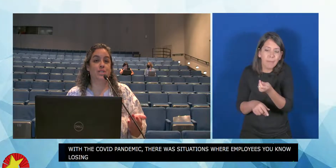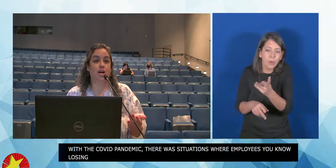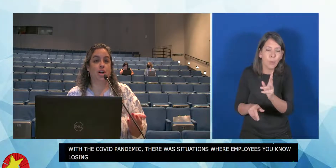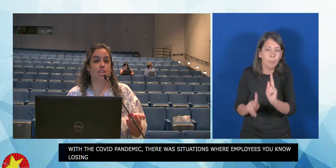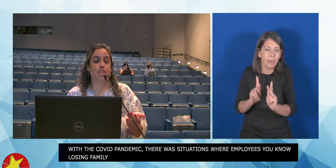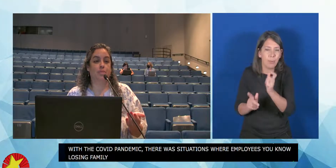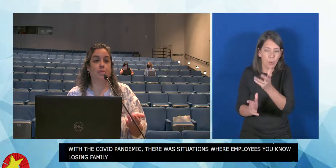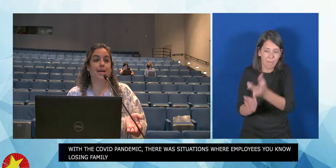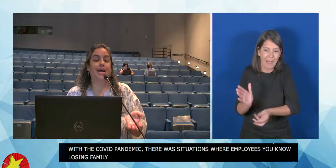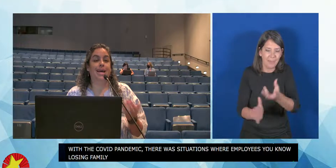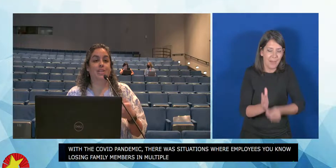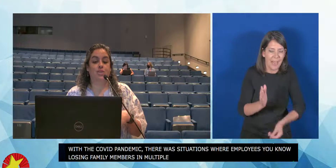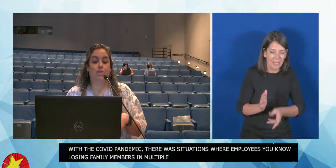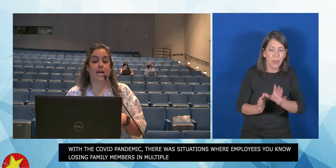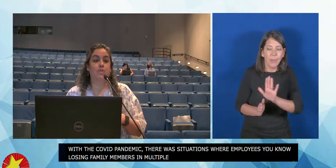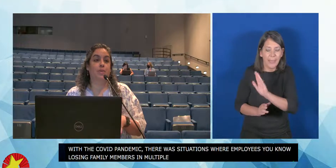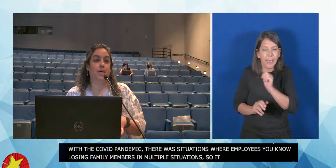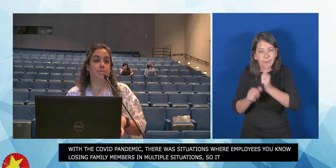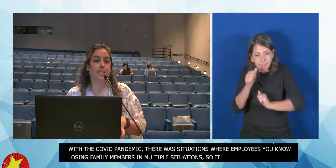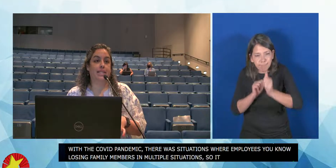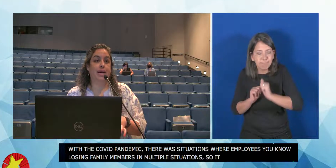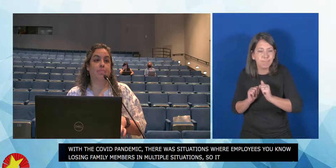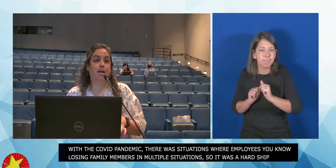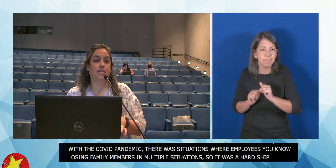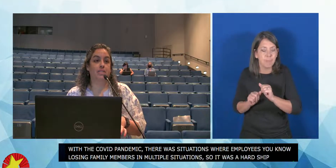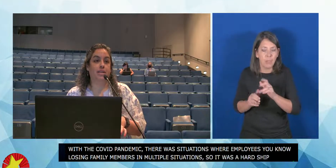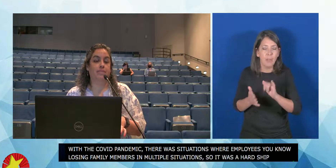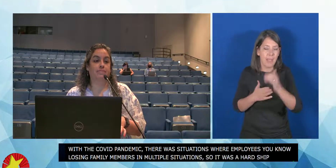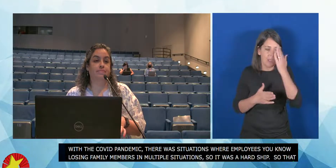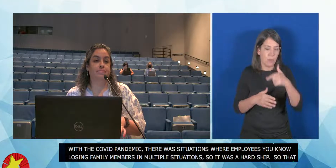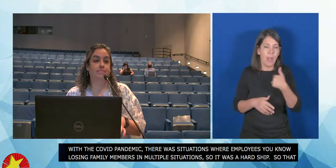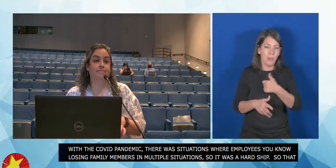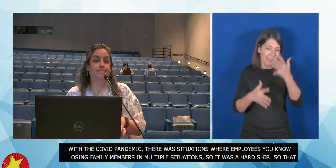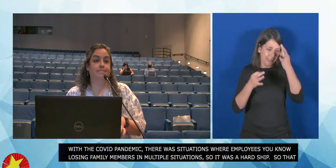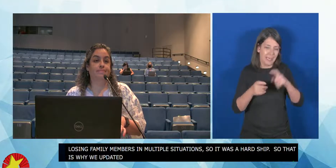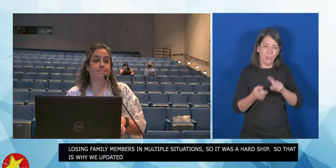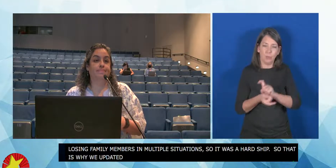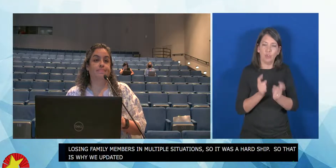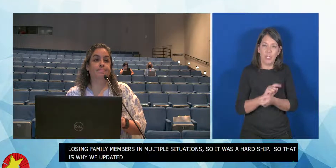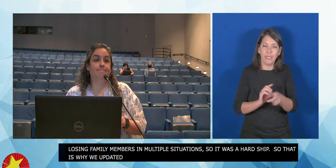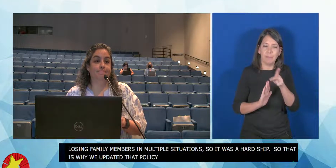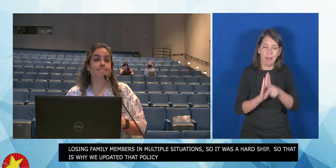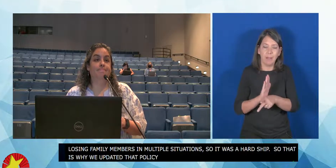so it was a hardship. And so that's why we updated that policy.